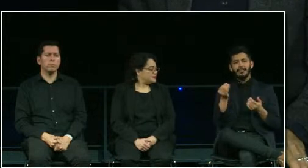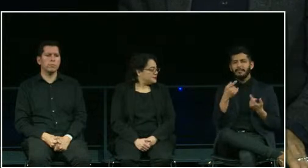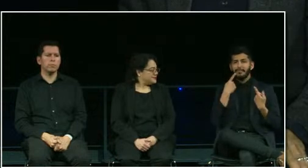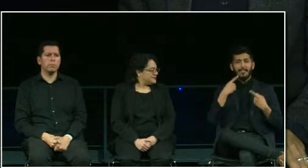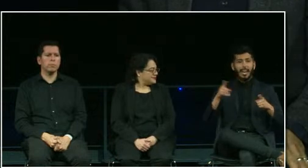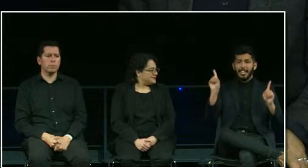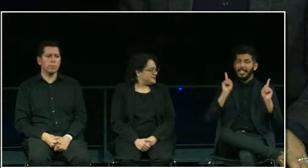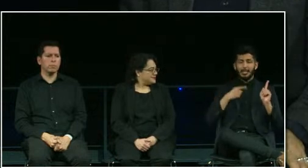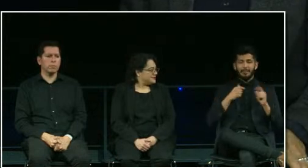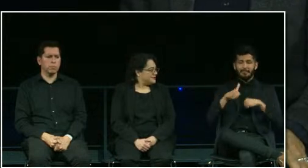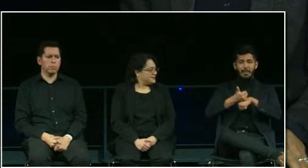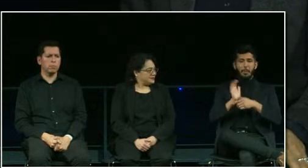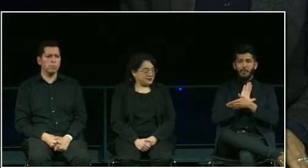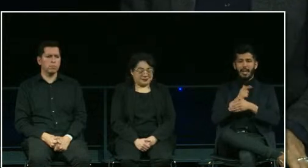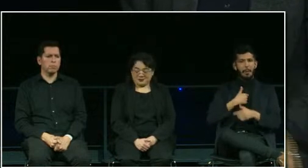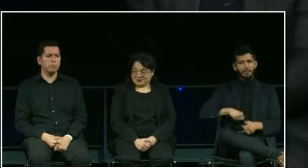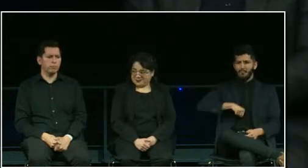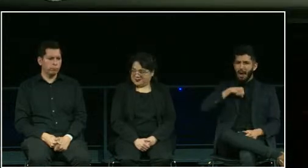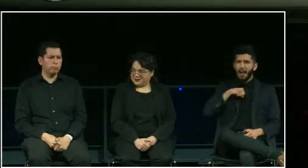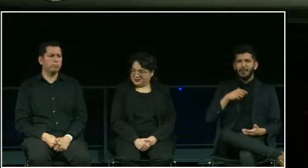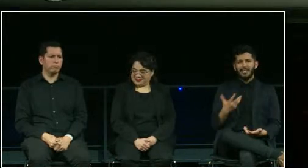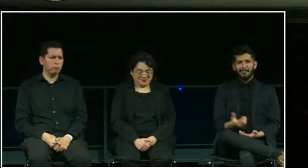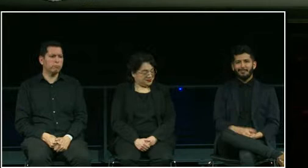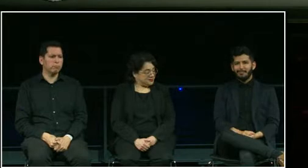that I'm really proud of.